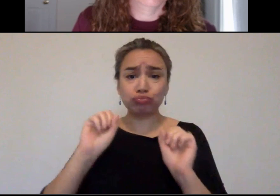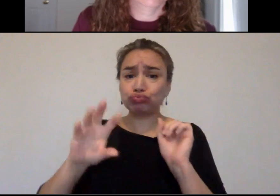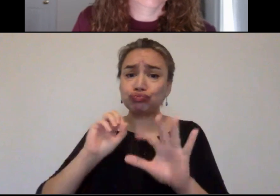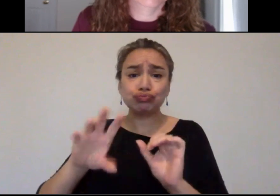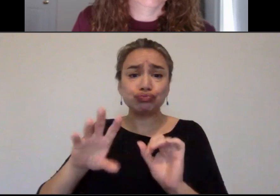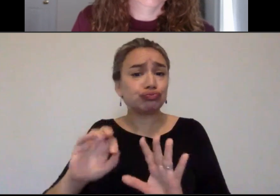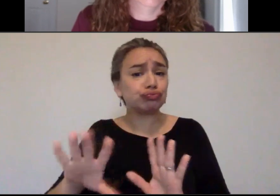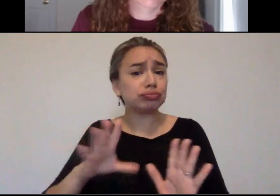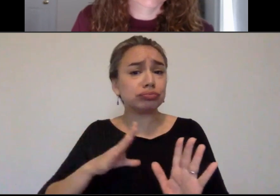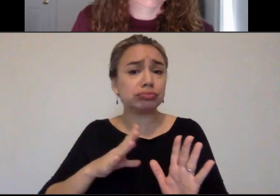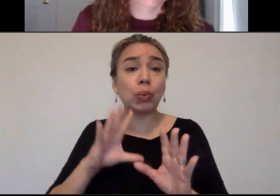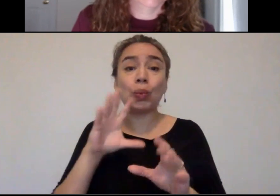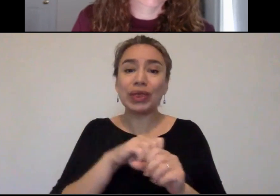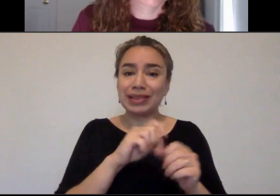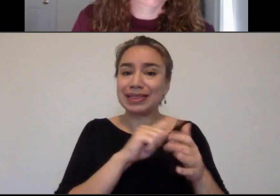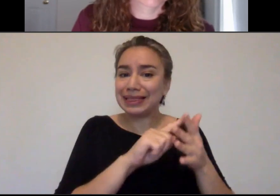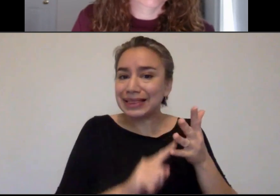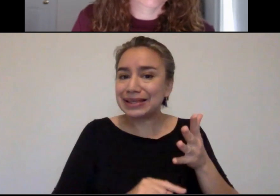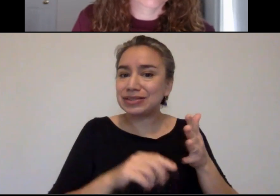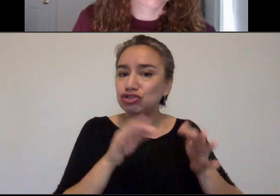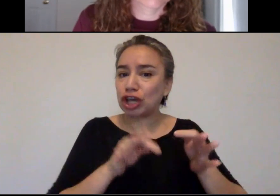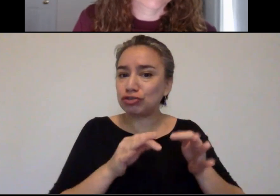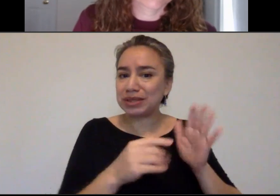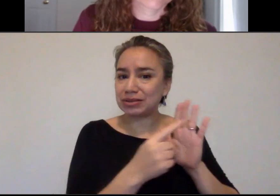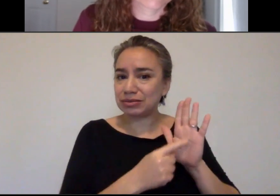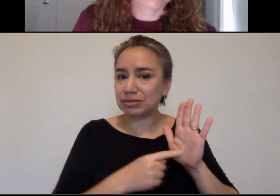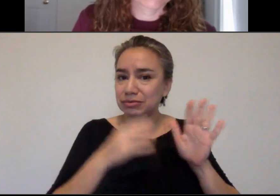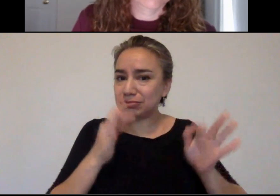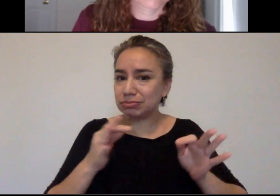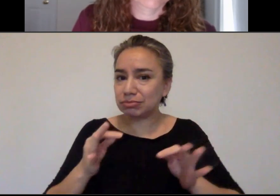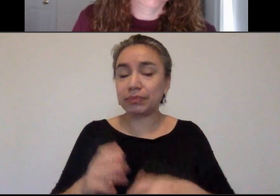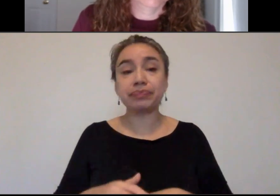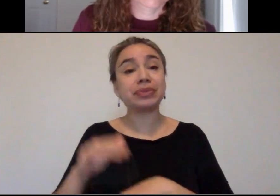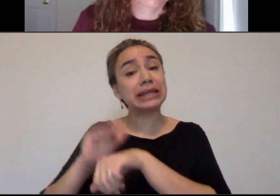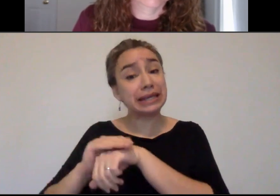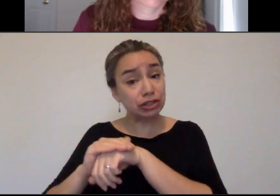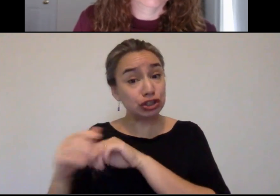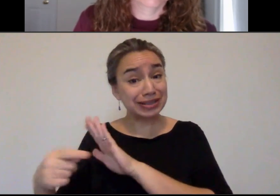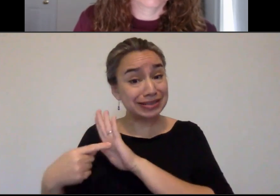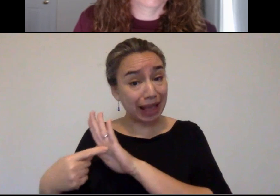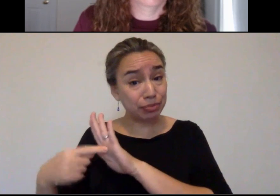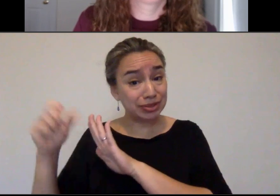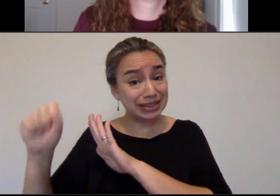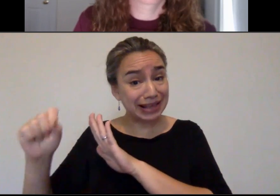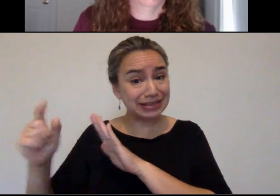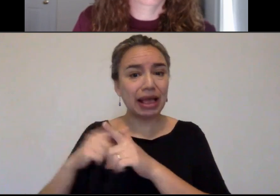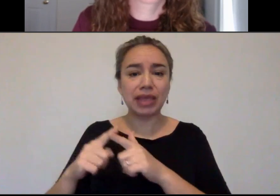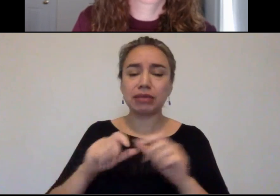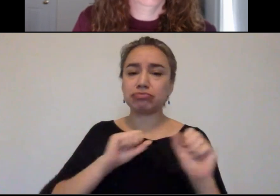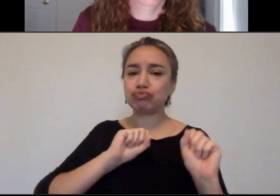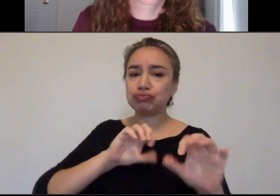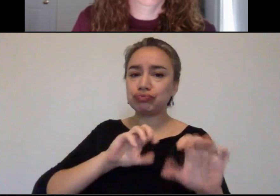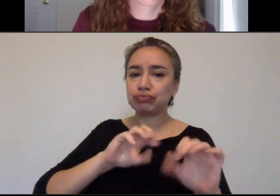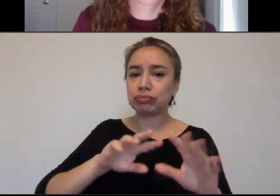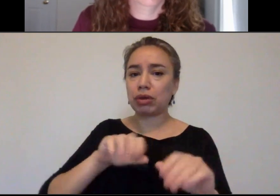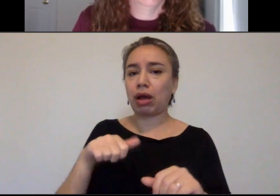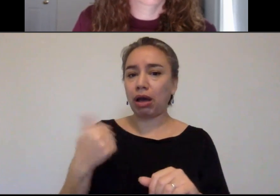Yeah, so I use English largely for exemplars, but then I give them data from other languages.